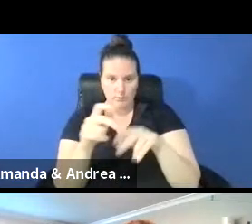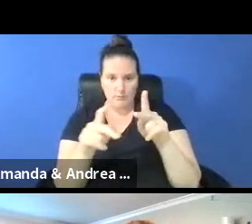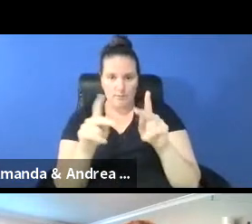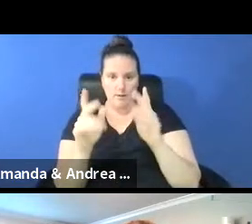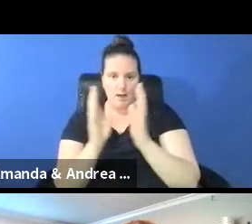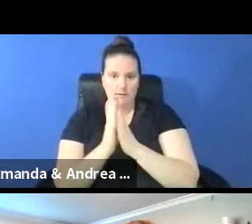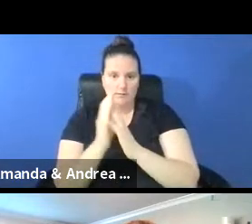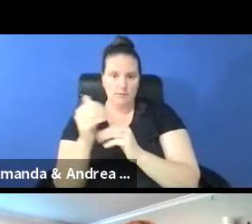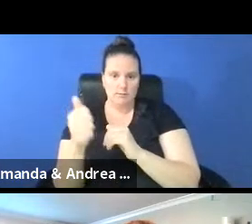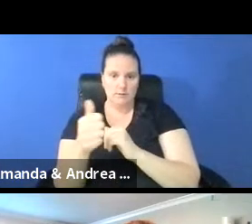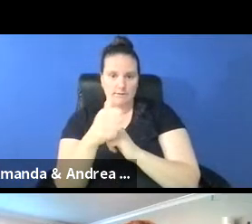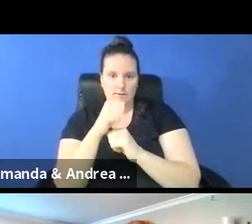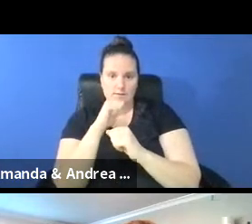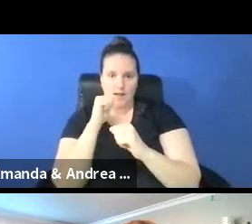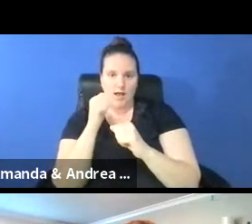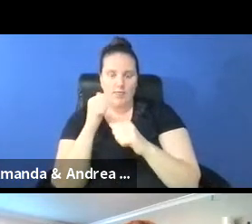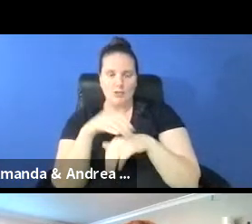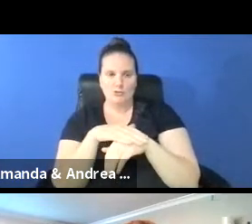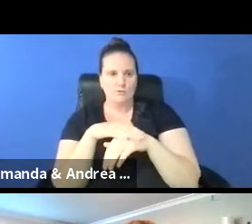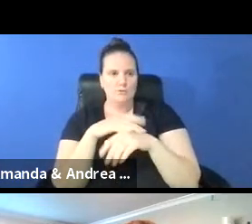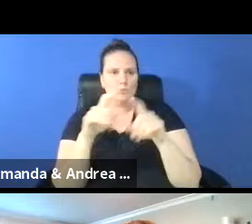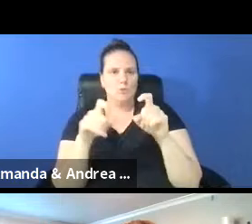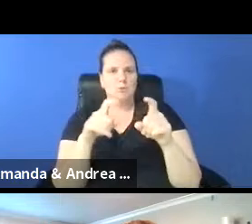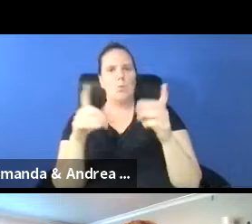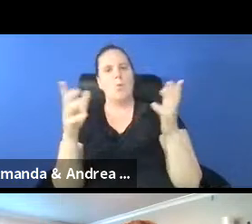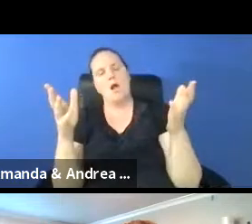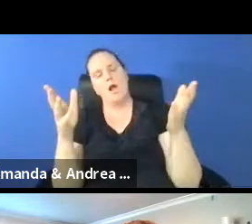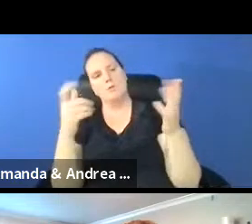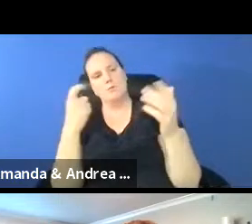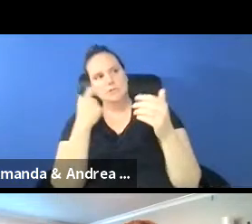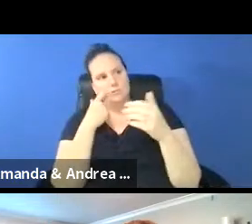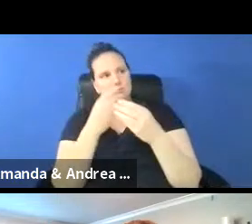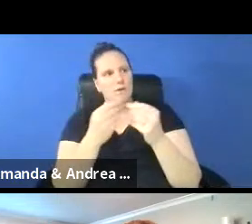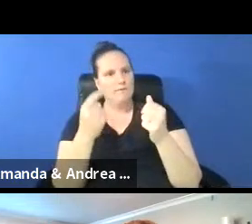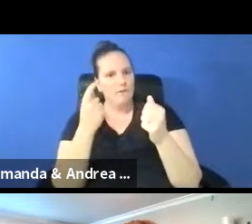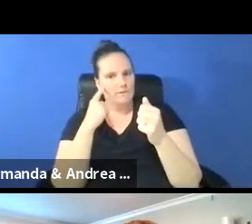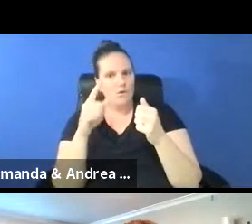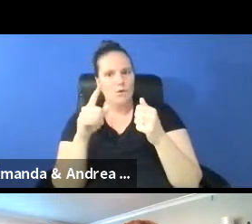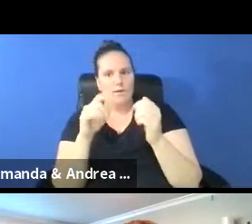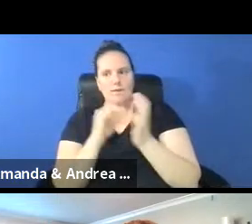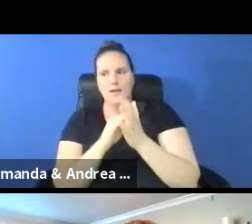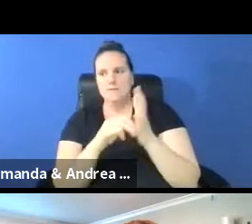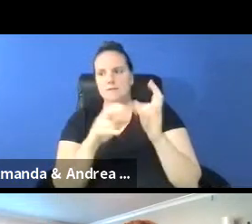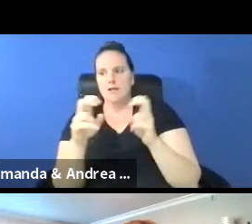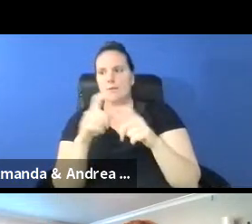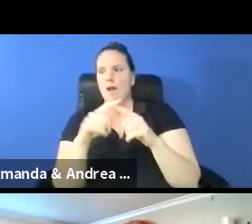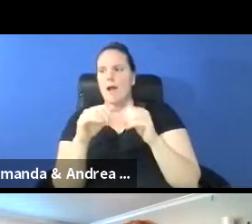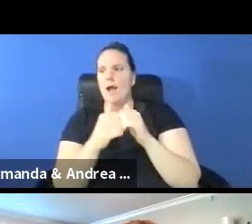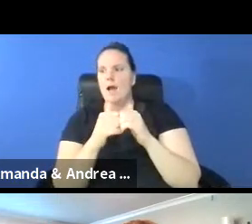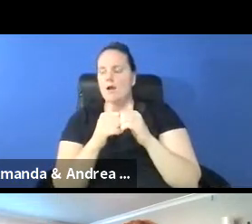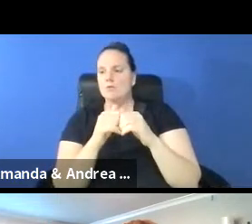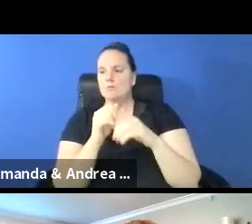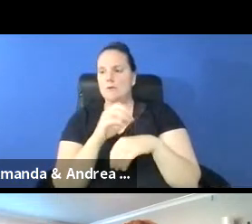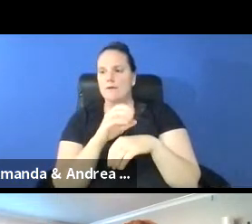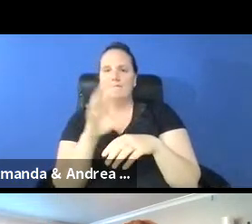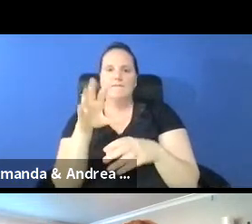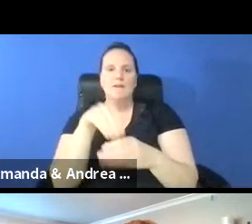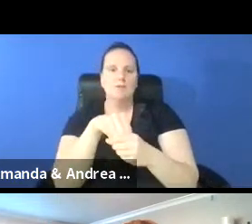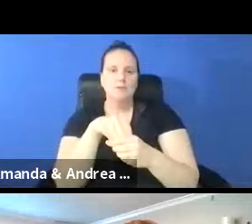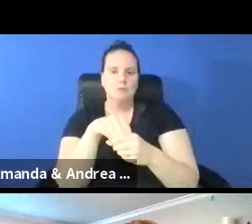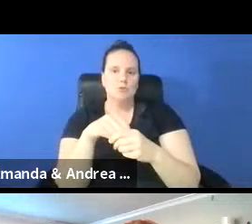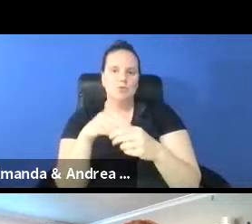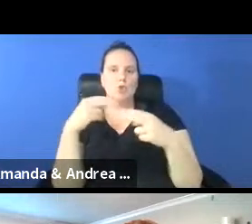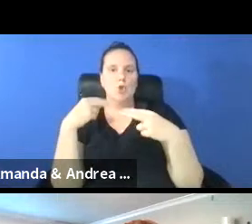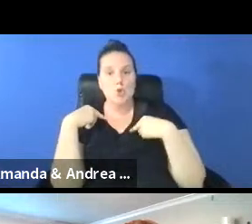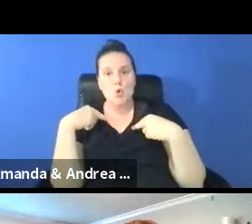themselves not the surface question of, well, we are just solving for interchange and idling, but how do you factor in the human kind